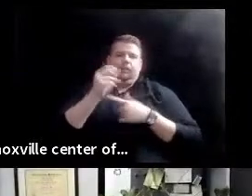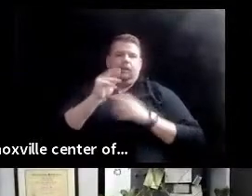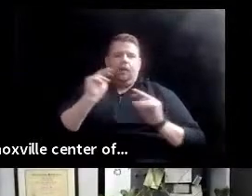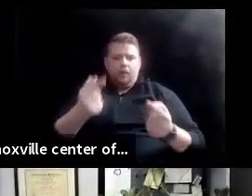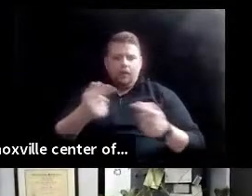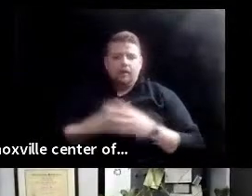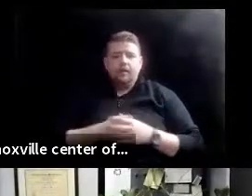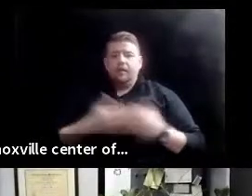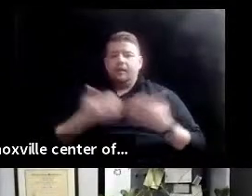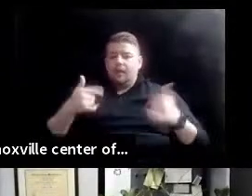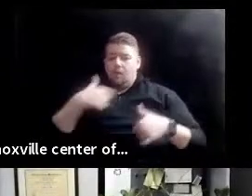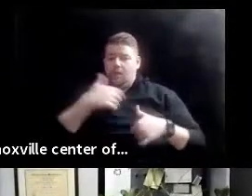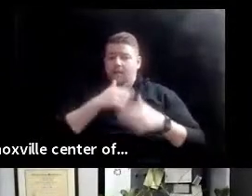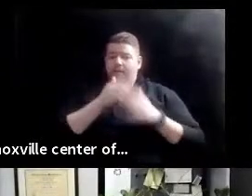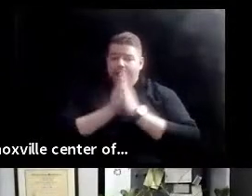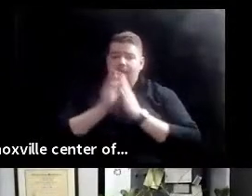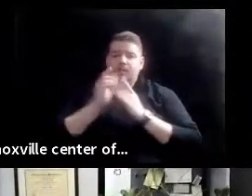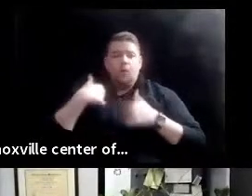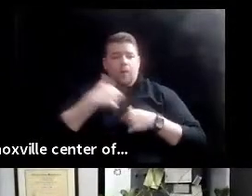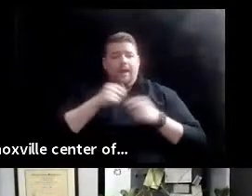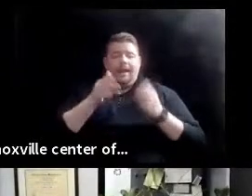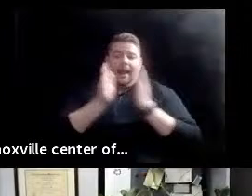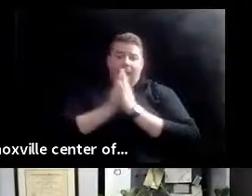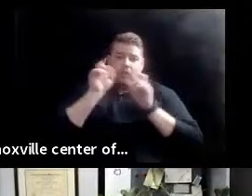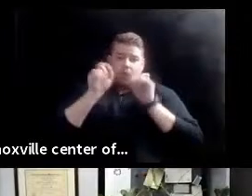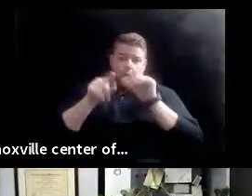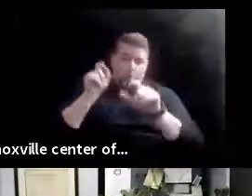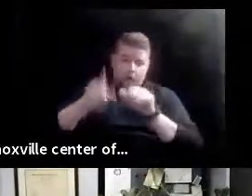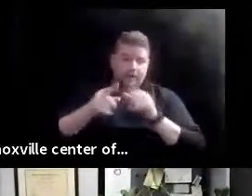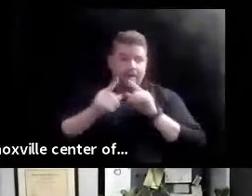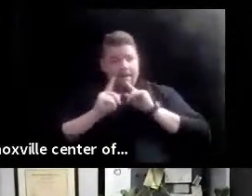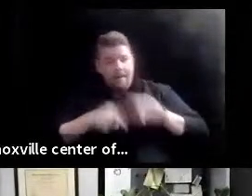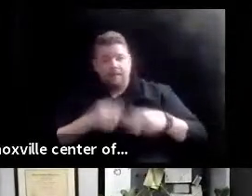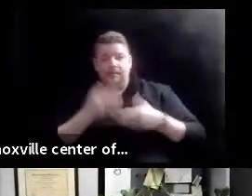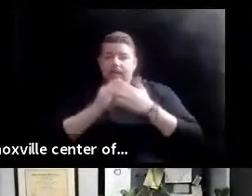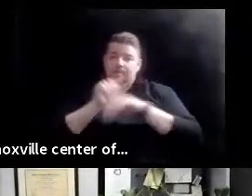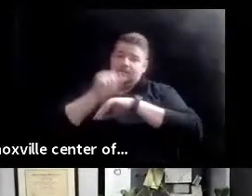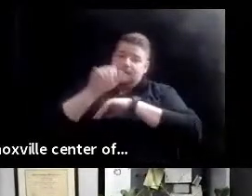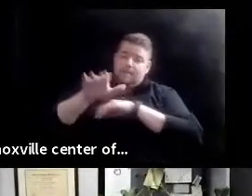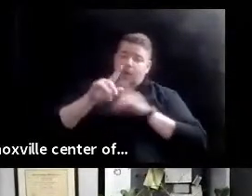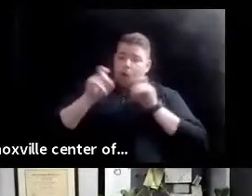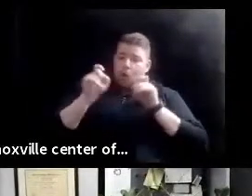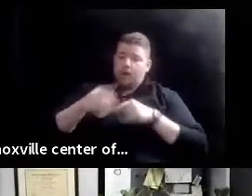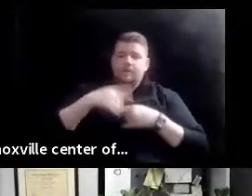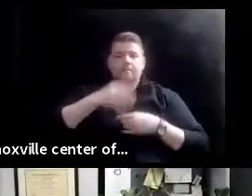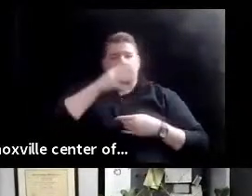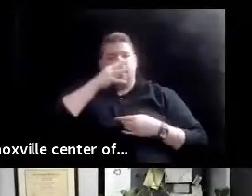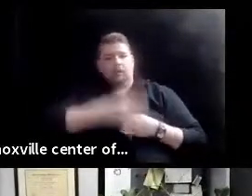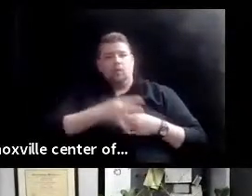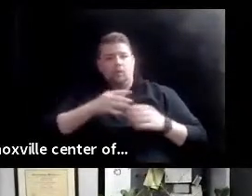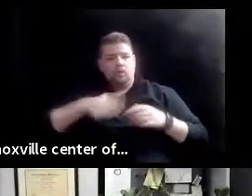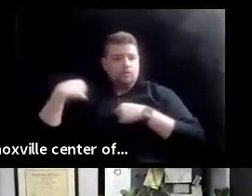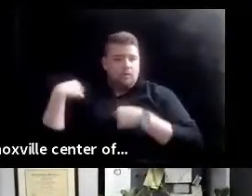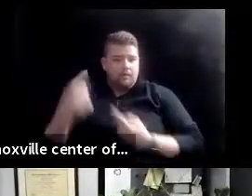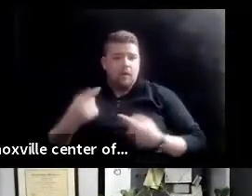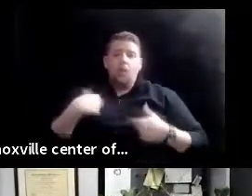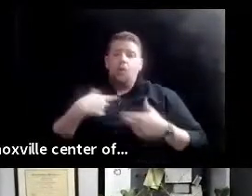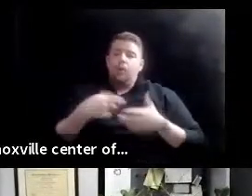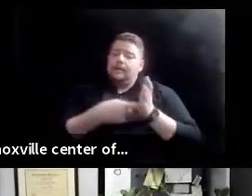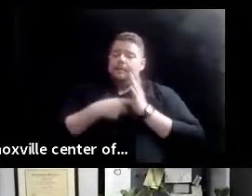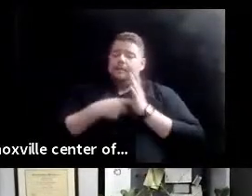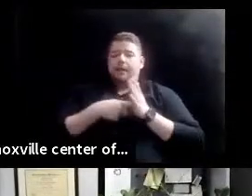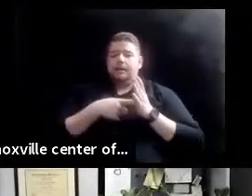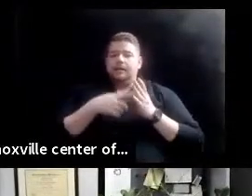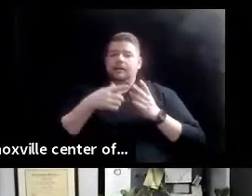asked for a forum where we can ask questions and get answers. Some of us have submitted questions, yet they have been ignored. We demand a back and